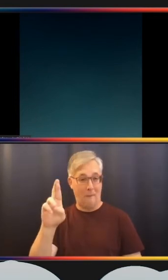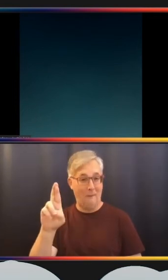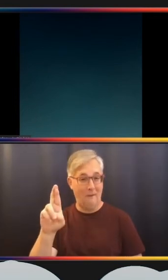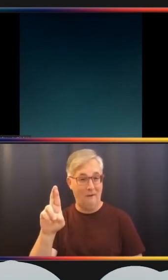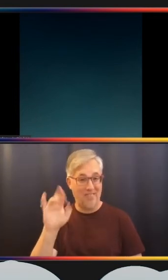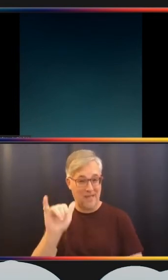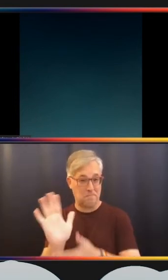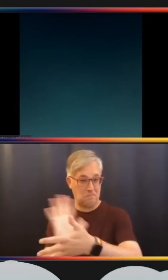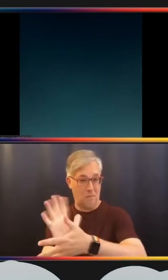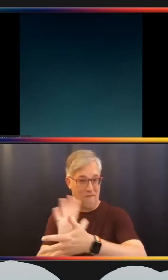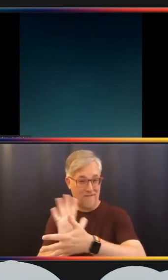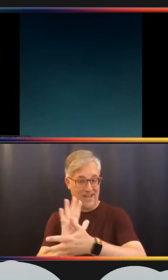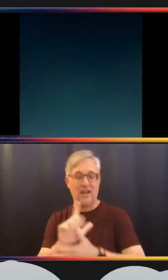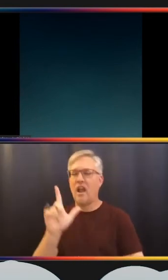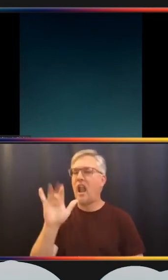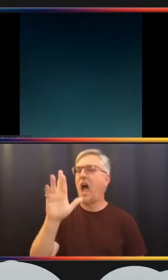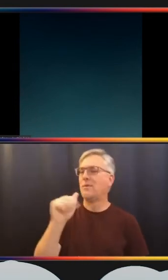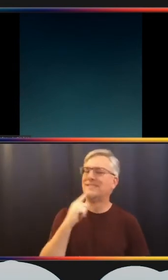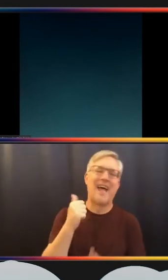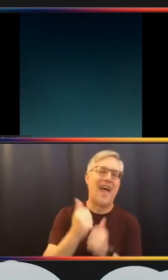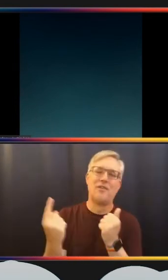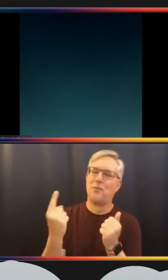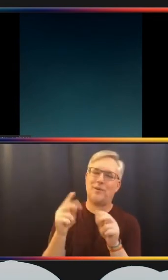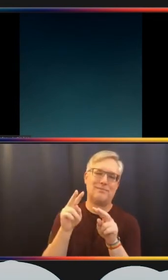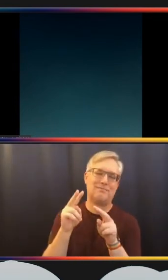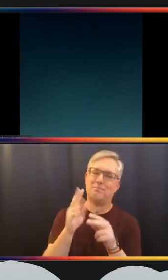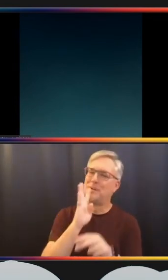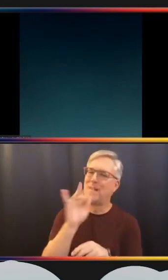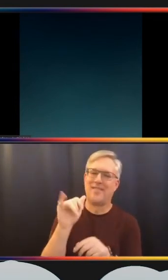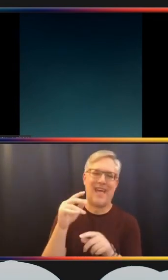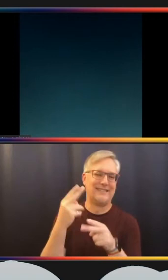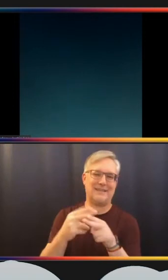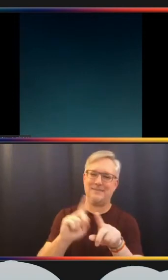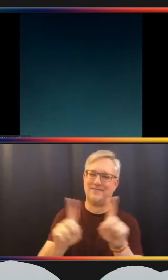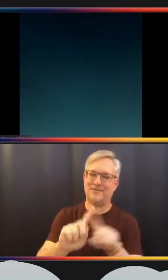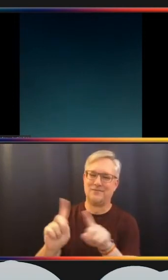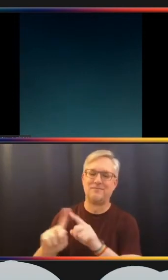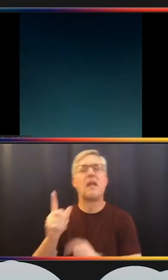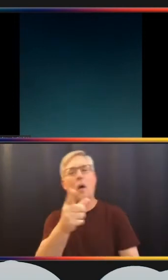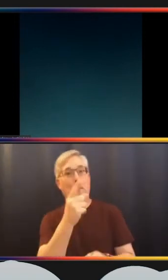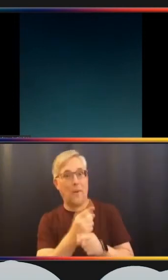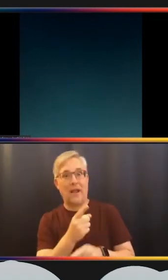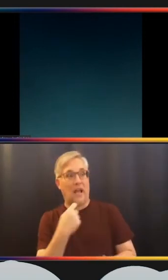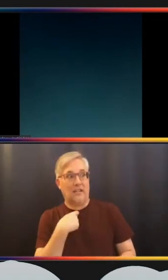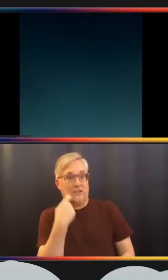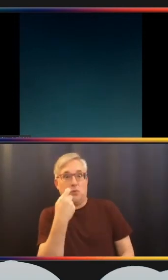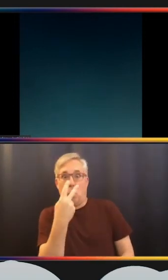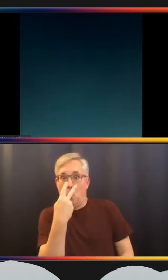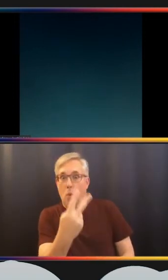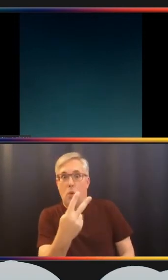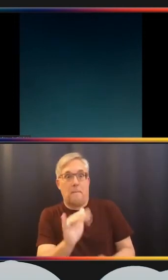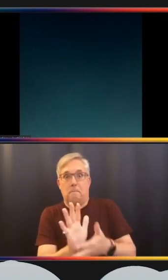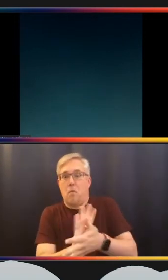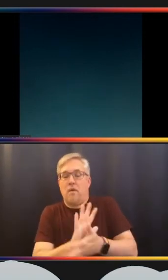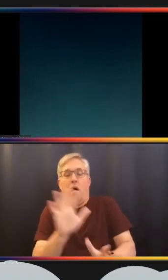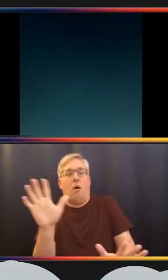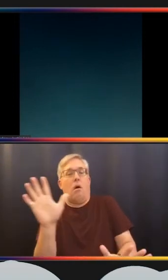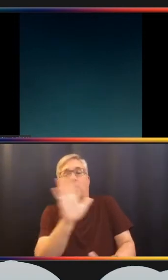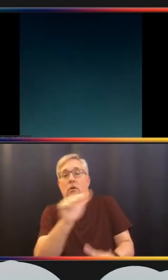so. Everybody pronounces it differently. But that movie, and I just am so blown away by